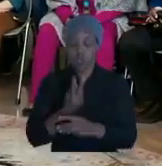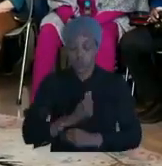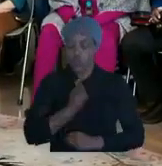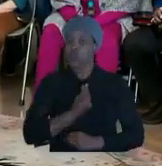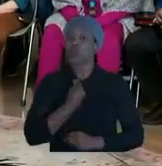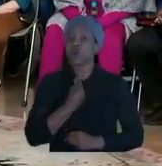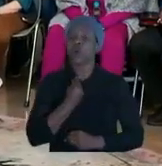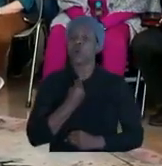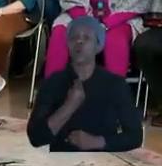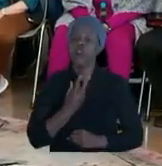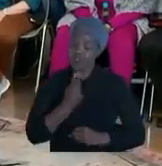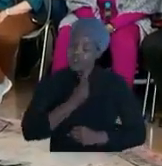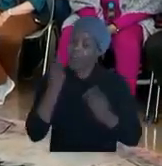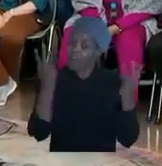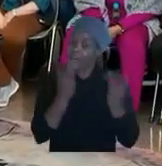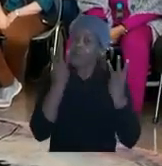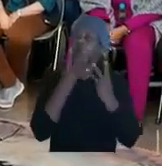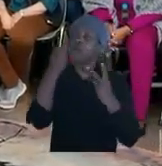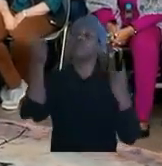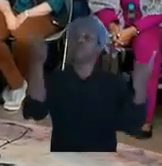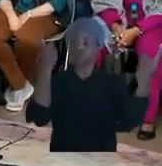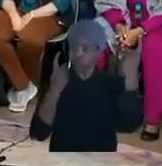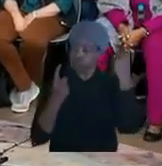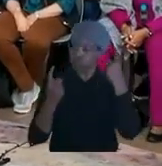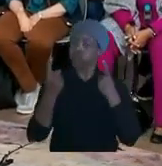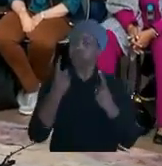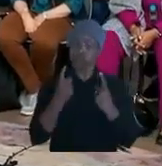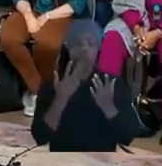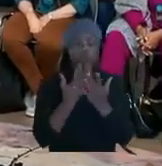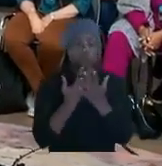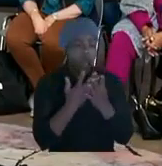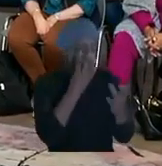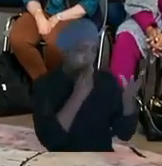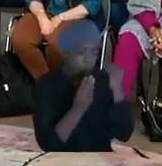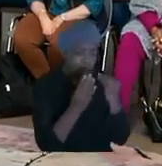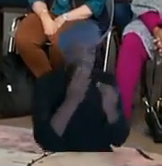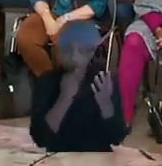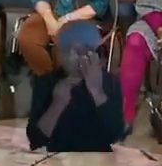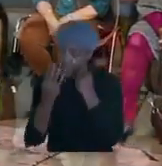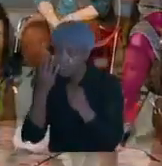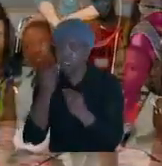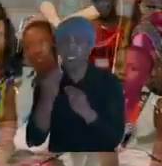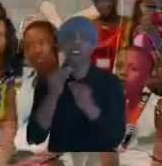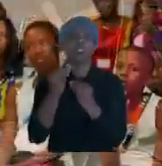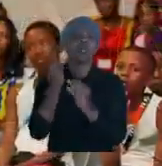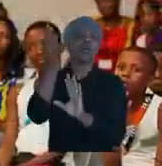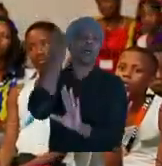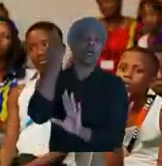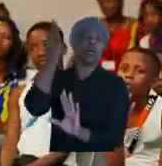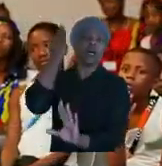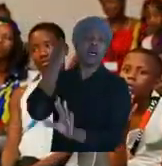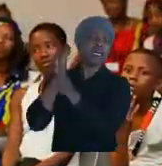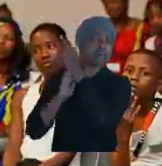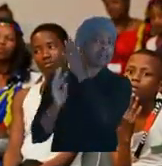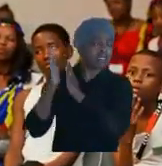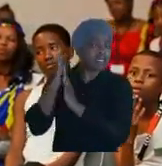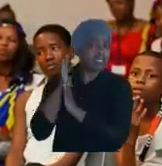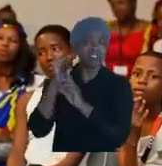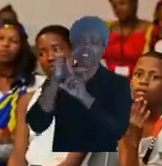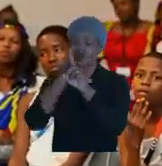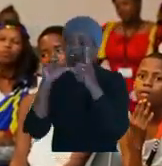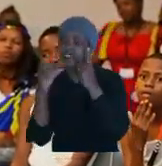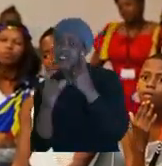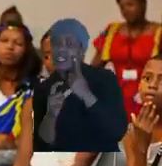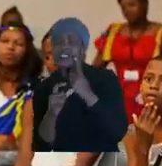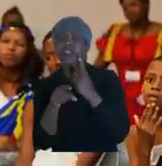people come to Freedom Park, engage the elders to learn about our past, our history, our heritage, and our culture, so